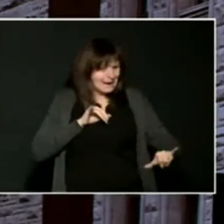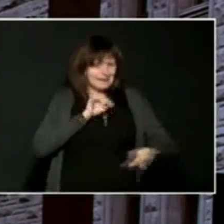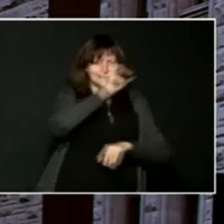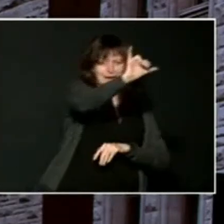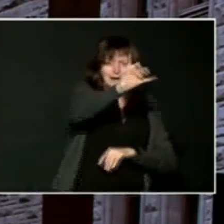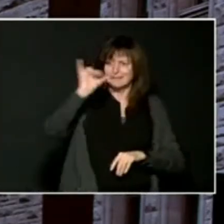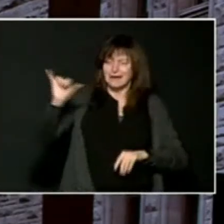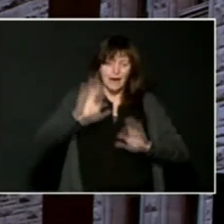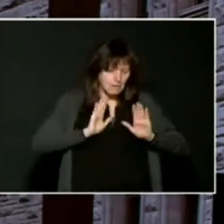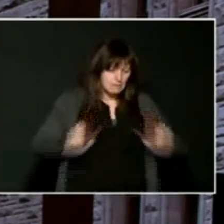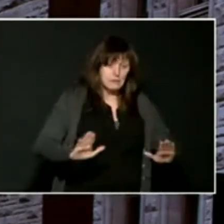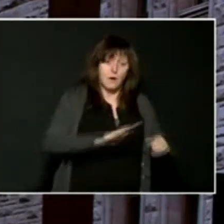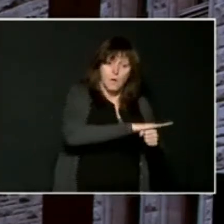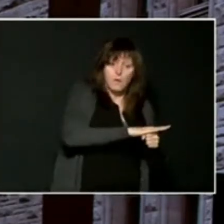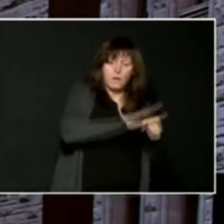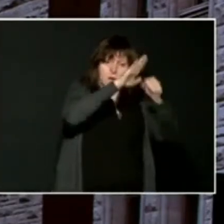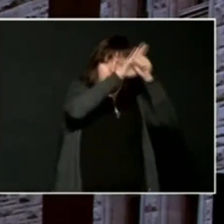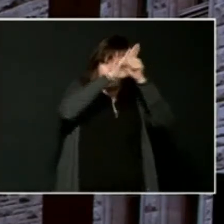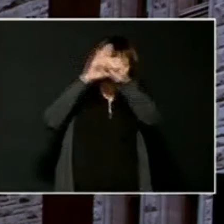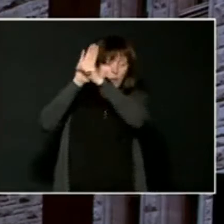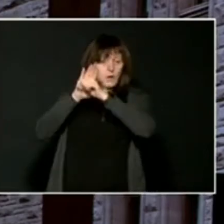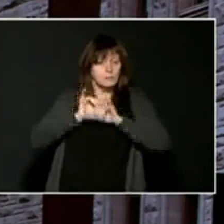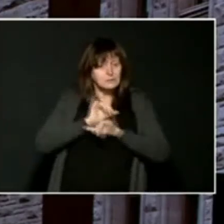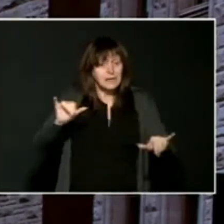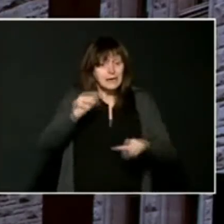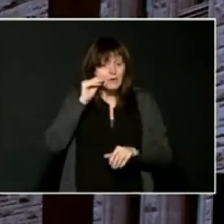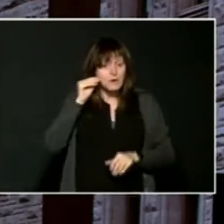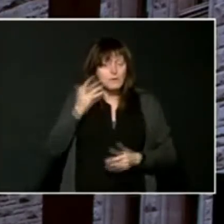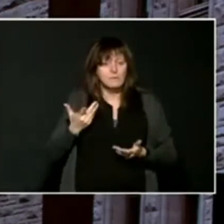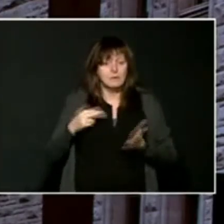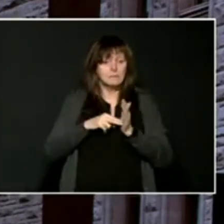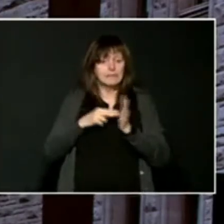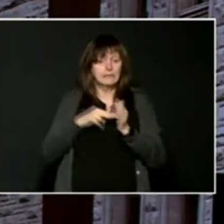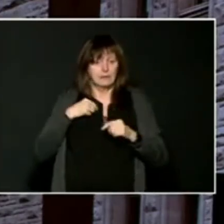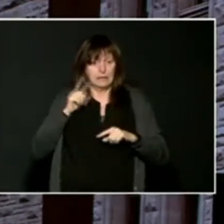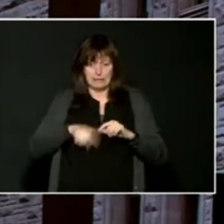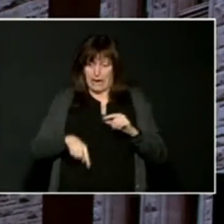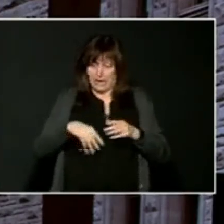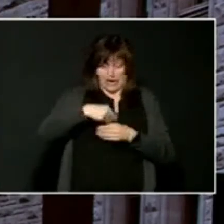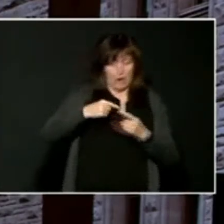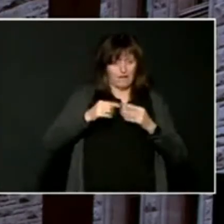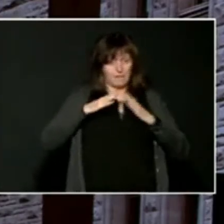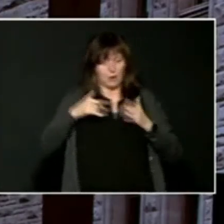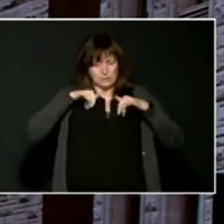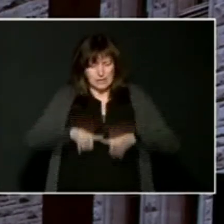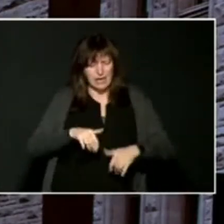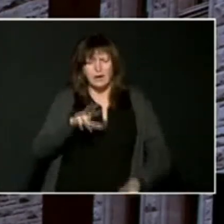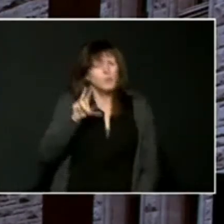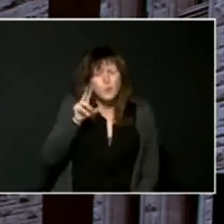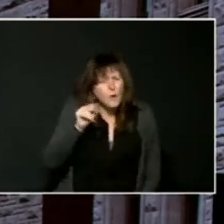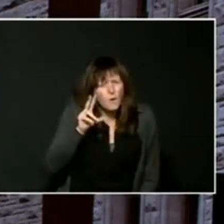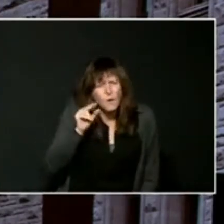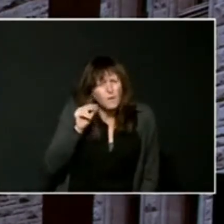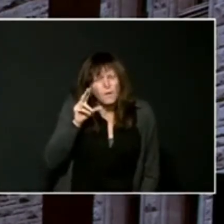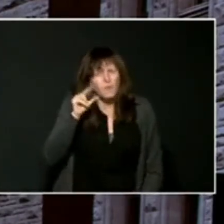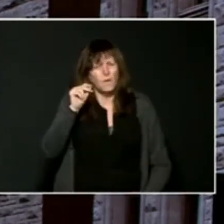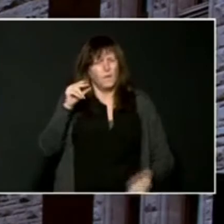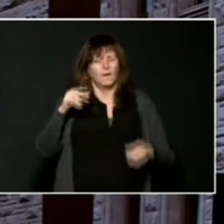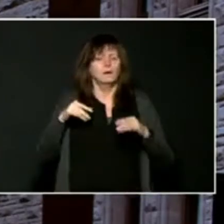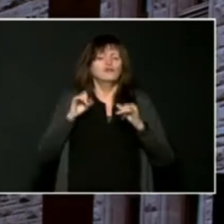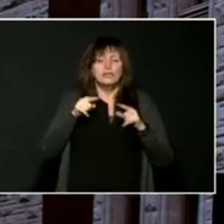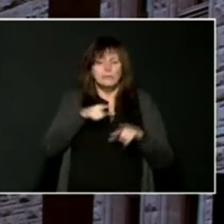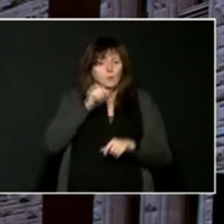because stay at home, we're not trying to say you can't go outside the house. We want you to go outdoors. As Dr. Brown